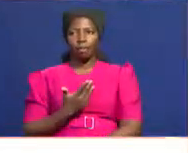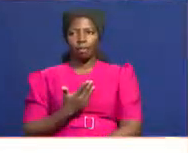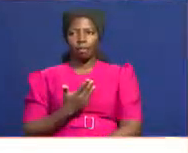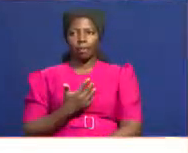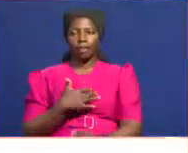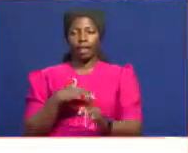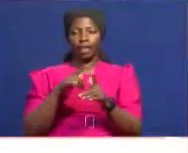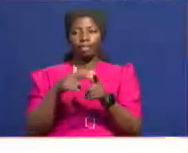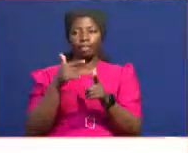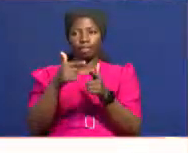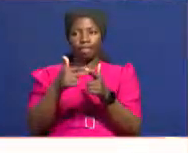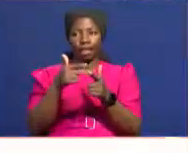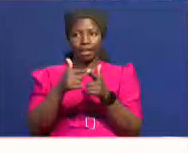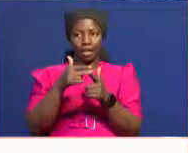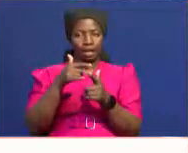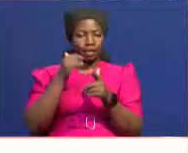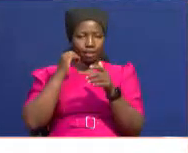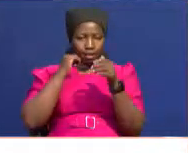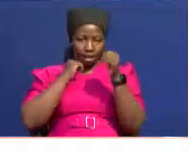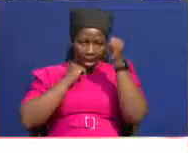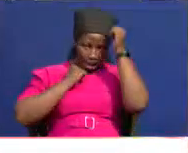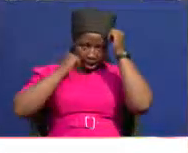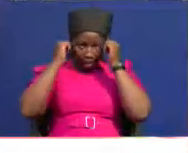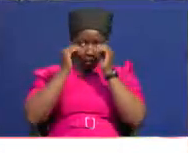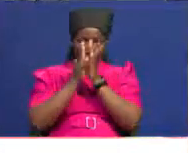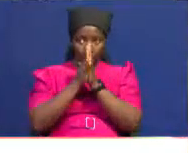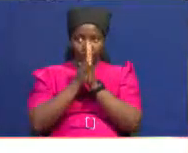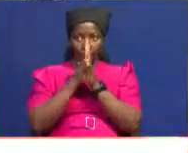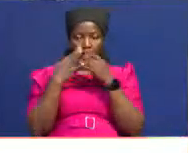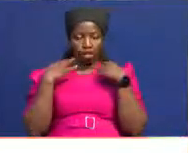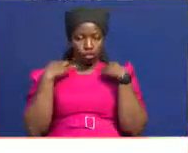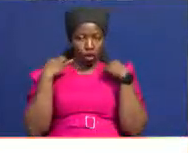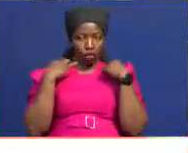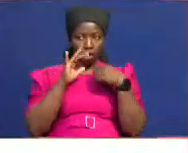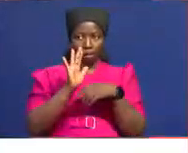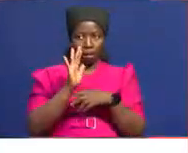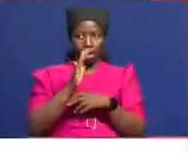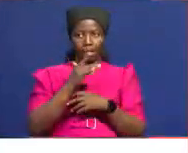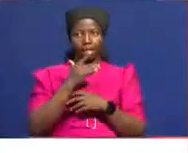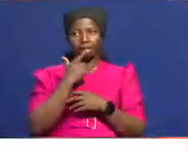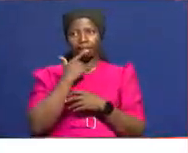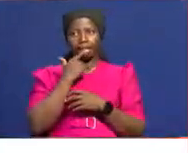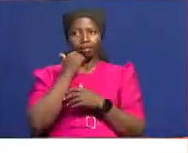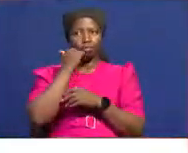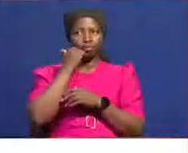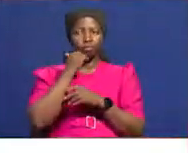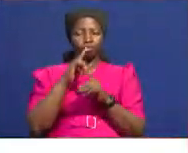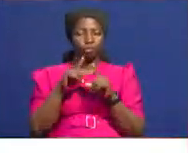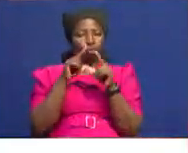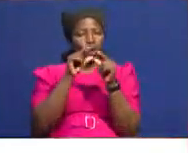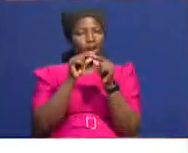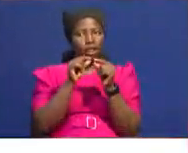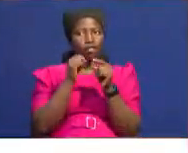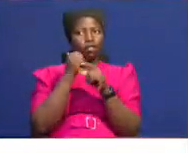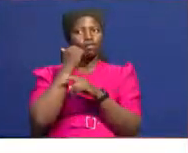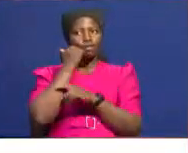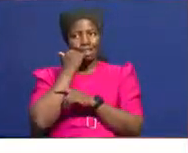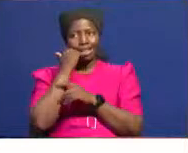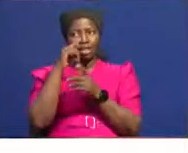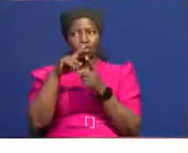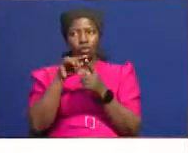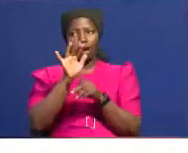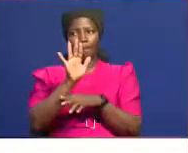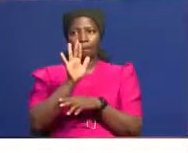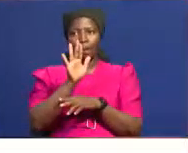Then the military officers in combat uniform paid tribute to their fallen general. The president, who graced the ceremony alongside other